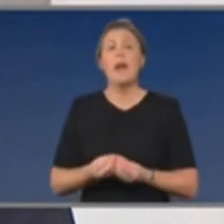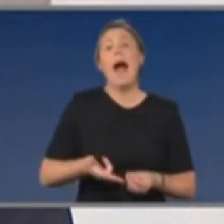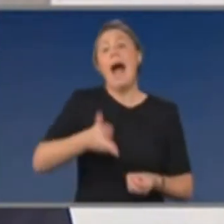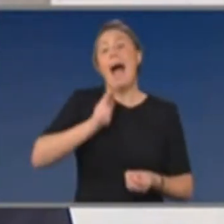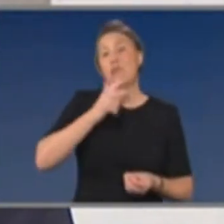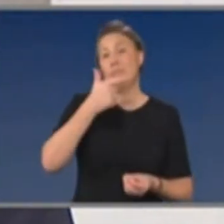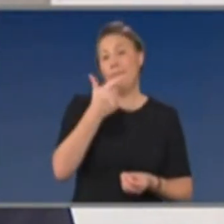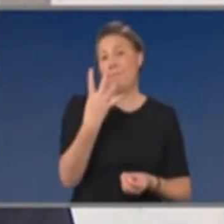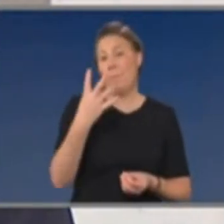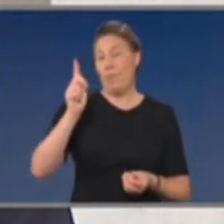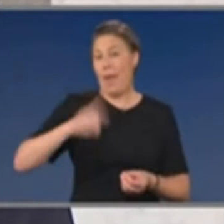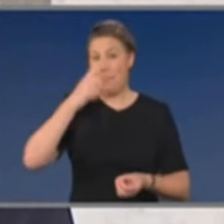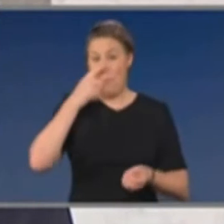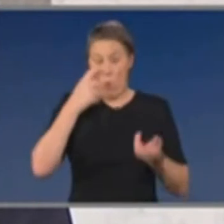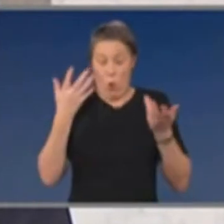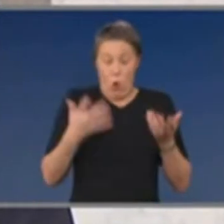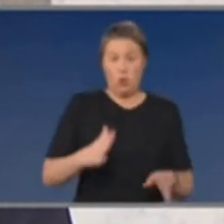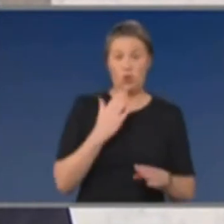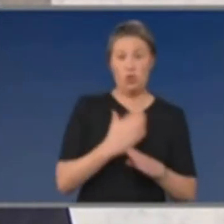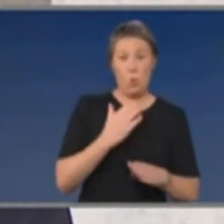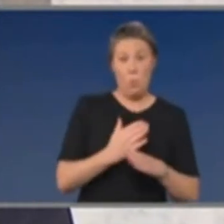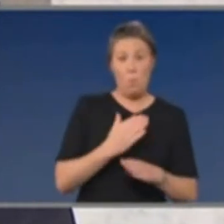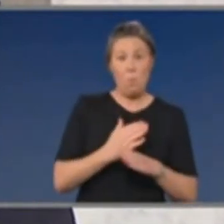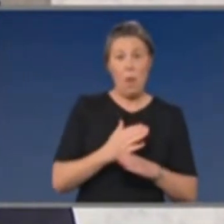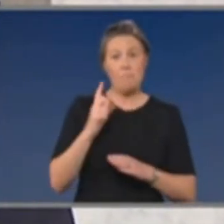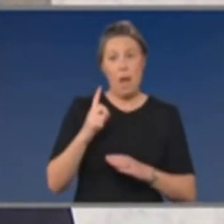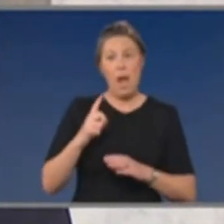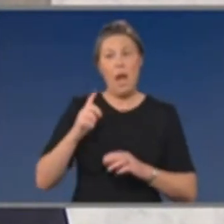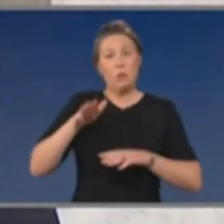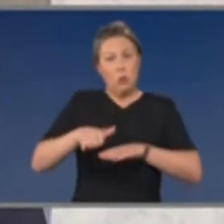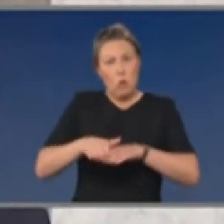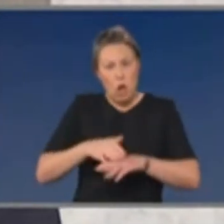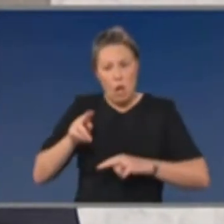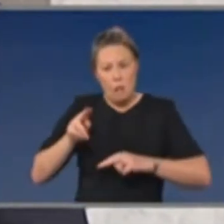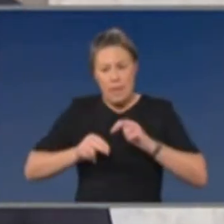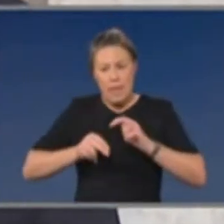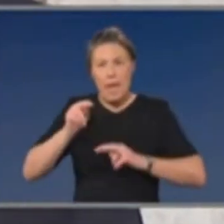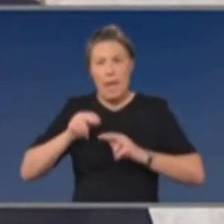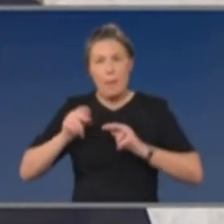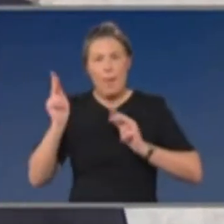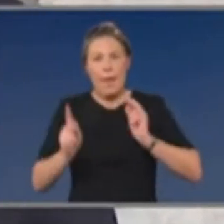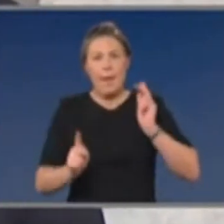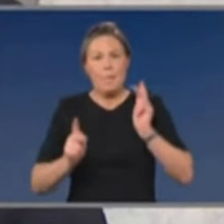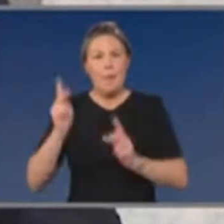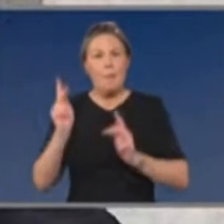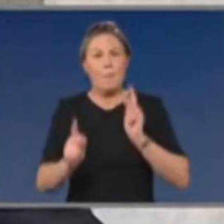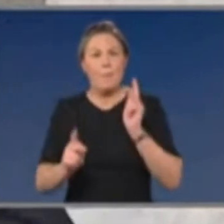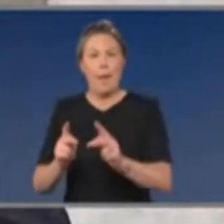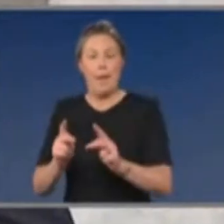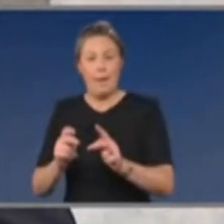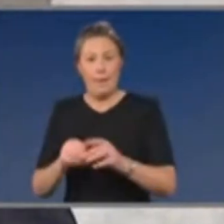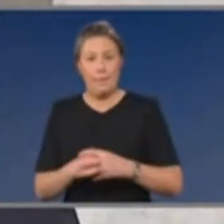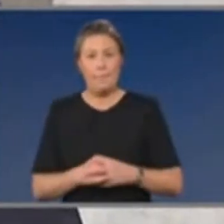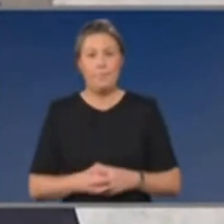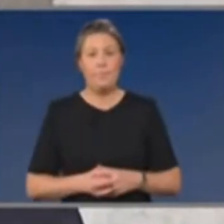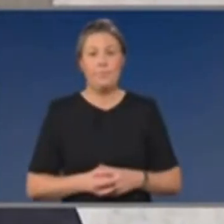seen the biggest return of those jobs in June in those sectors most affected. And you would have seen that in the payroll data that came out earlier in the week,